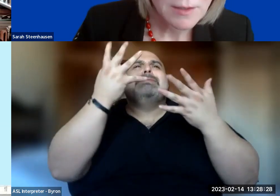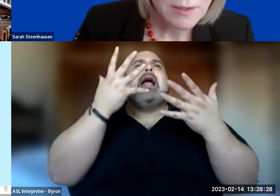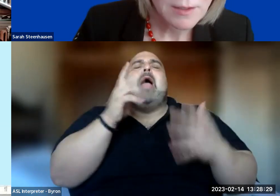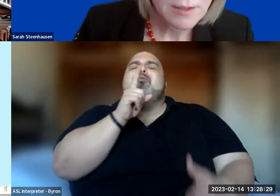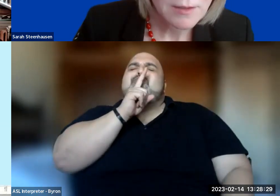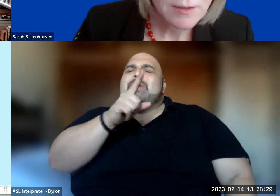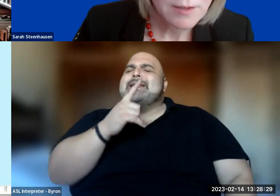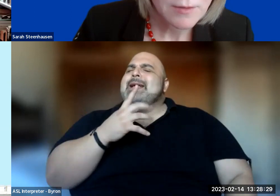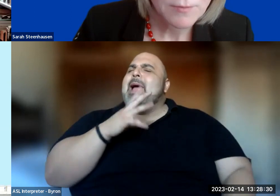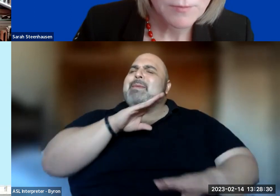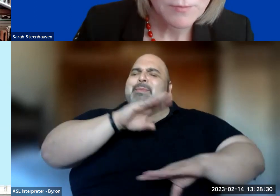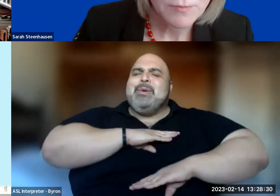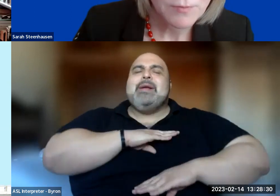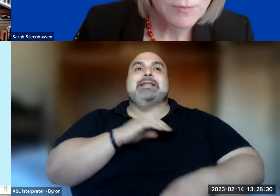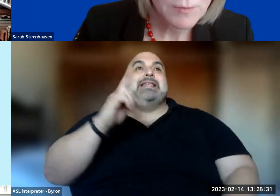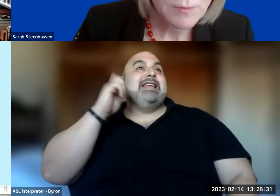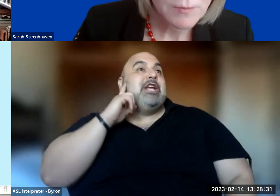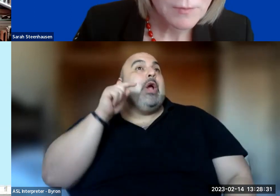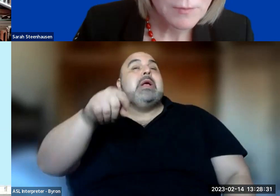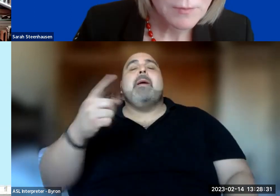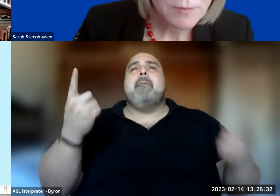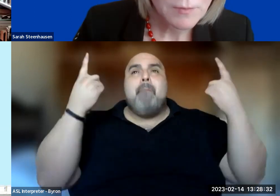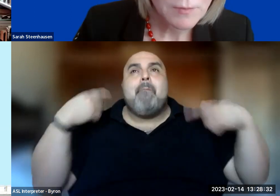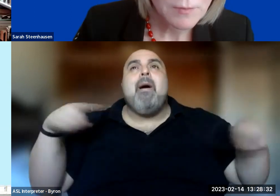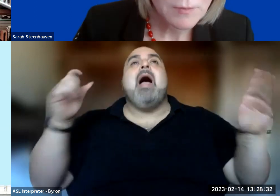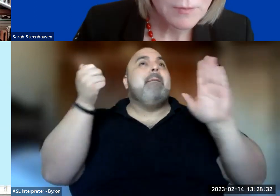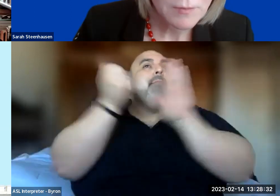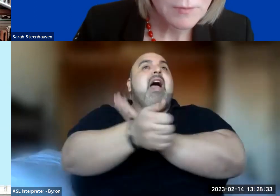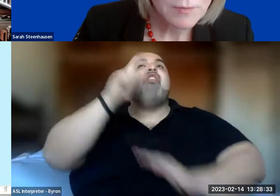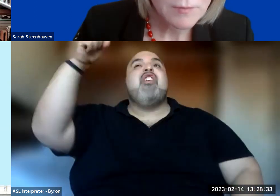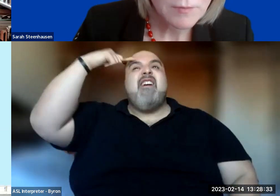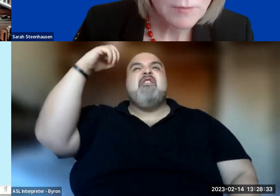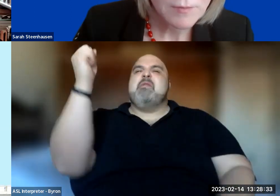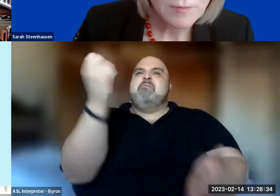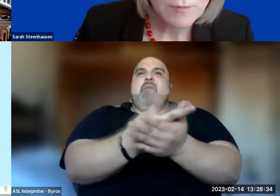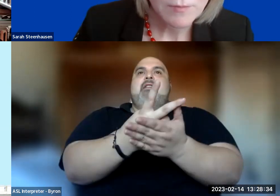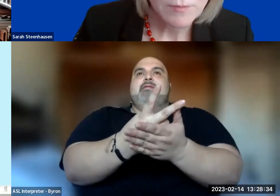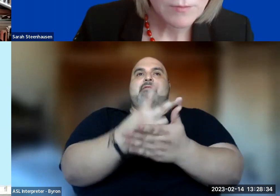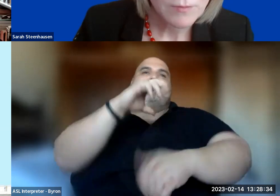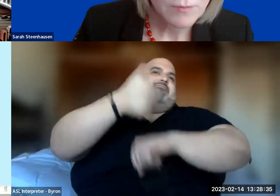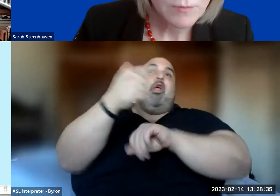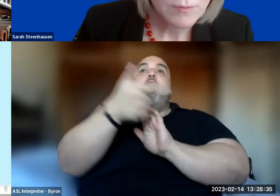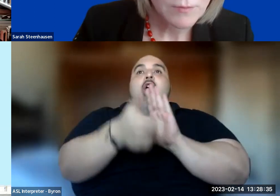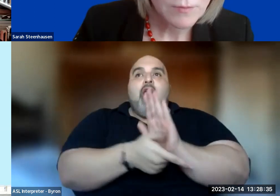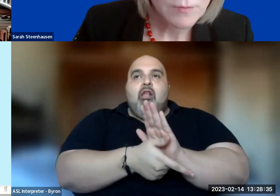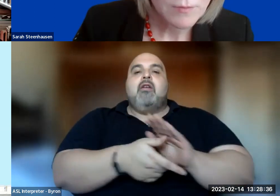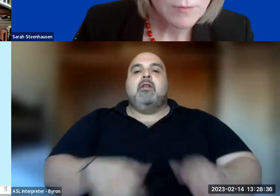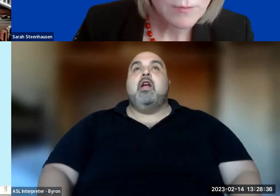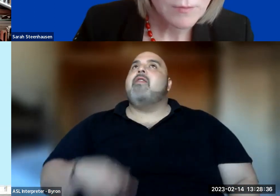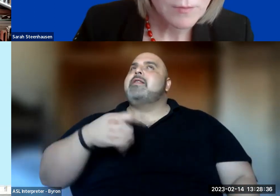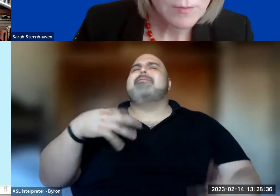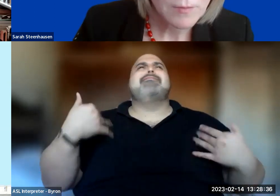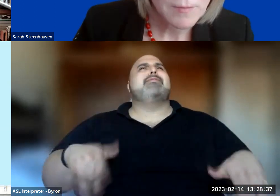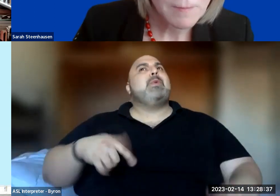pleased to hear that this was finally passed and that the governor has signed it into law. This is a reform that was long